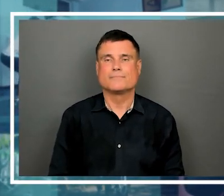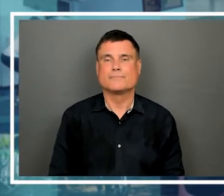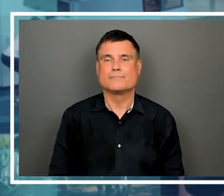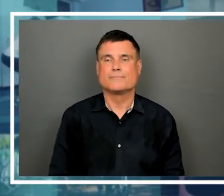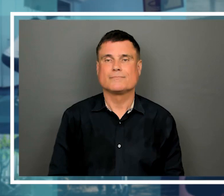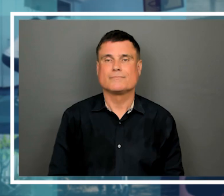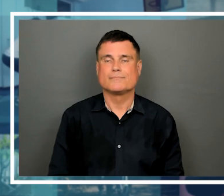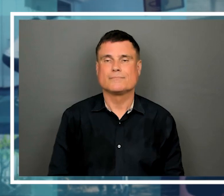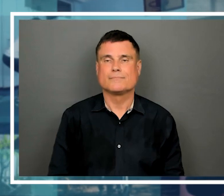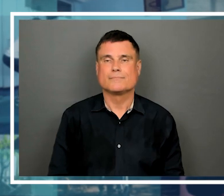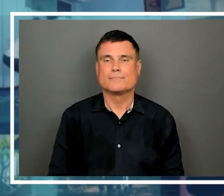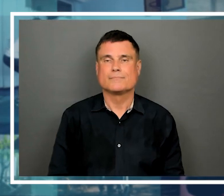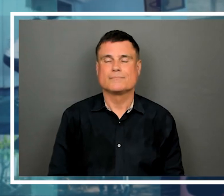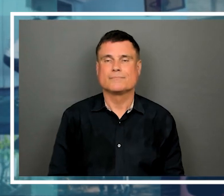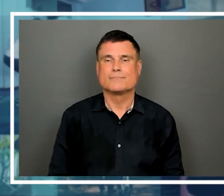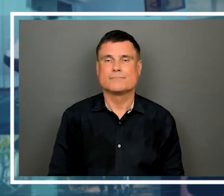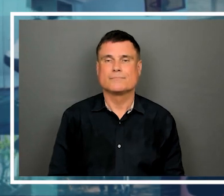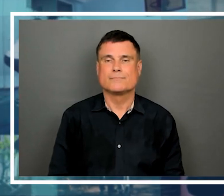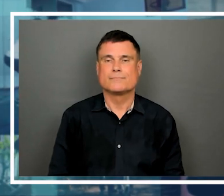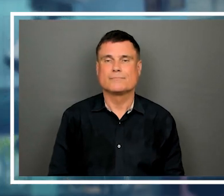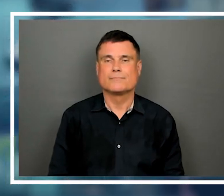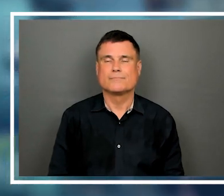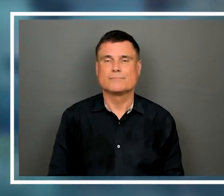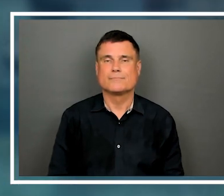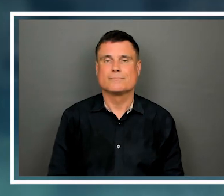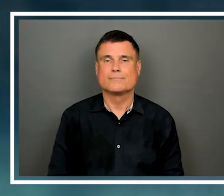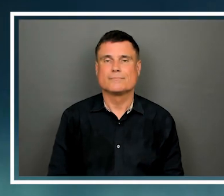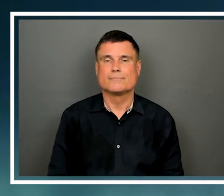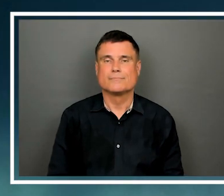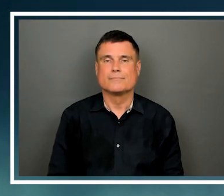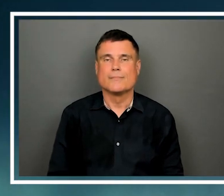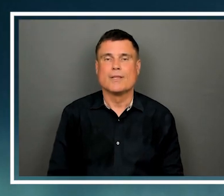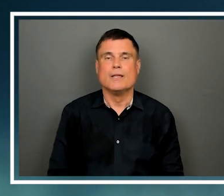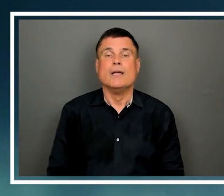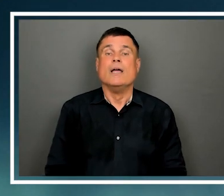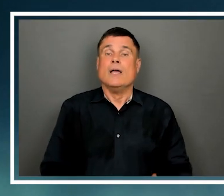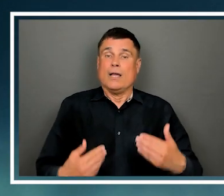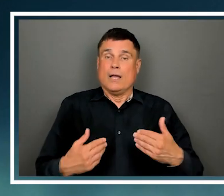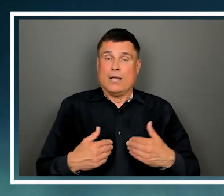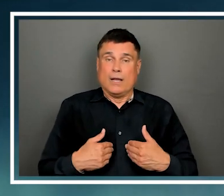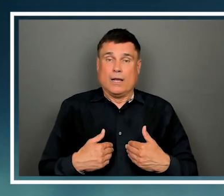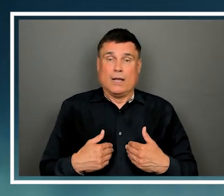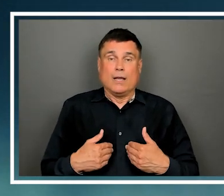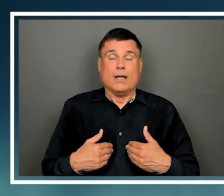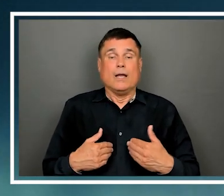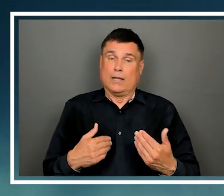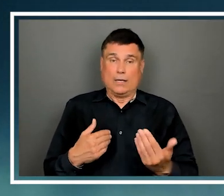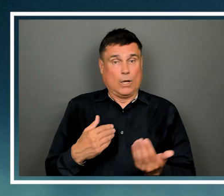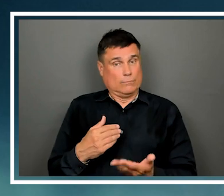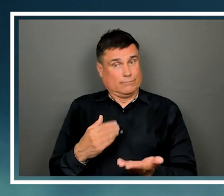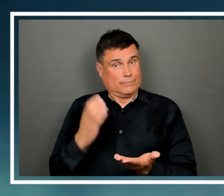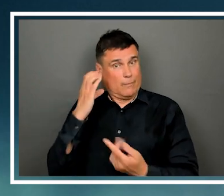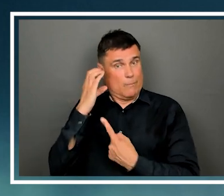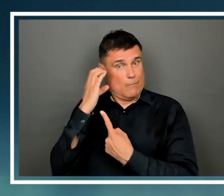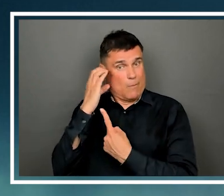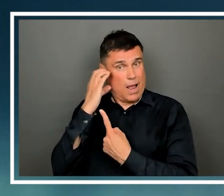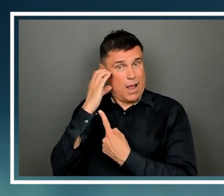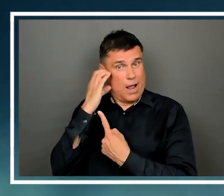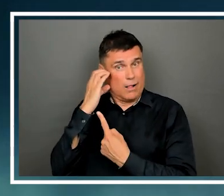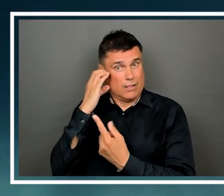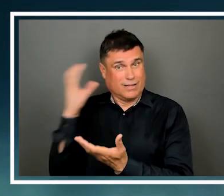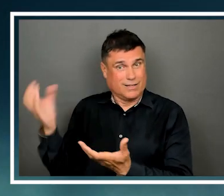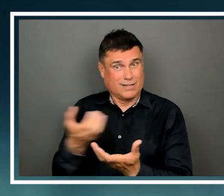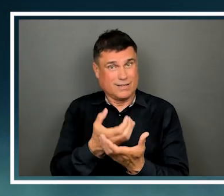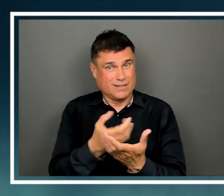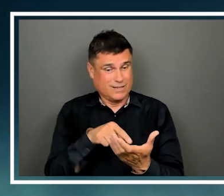Mark, 24, from Uganda, speaks in Ugandan Sign Language. When I use a smartphone, the